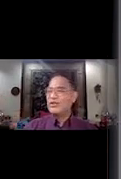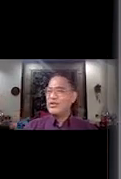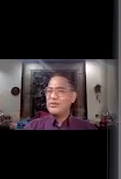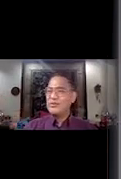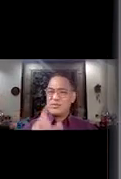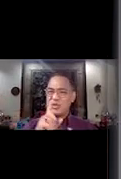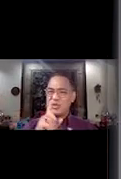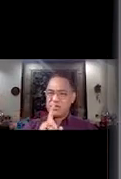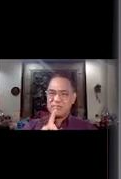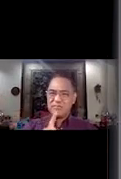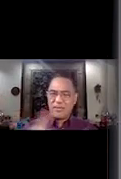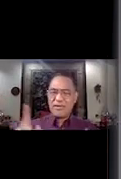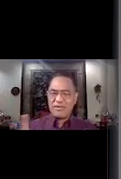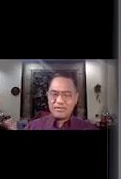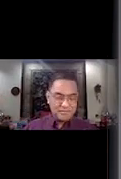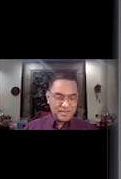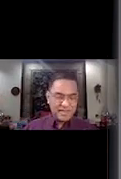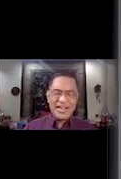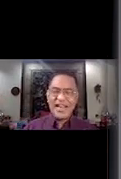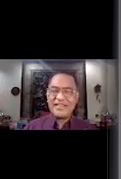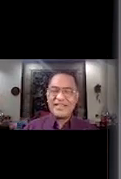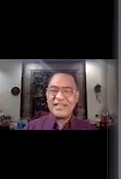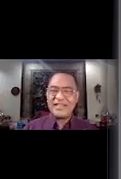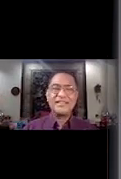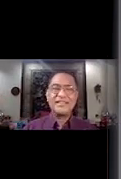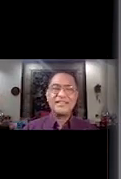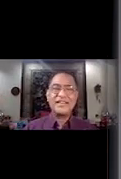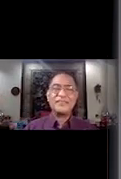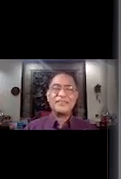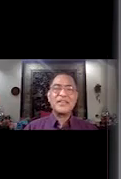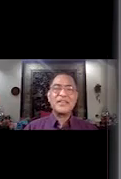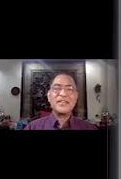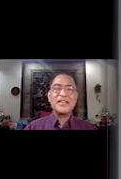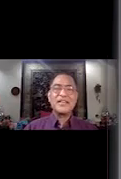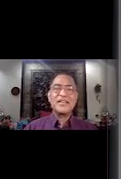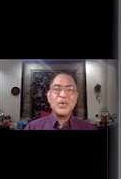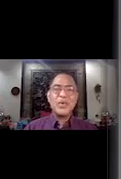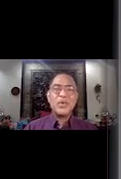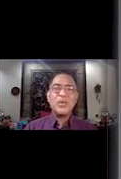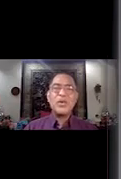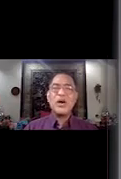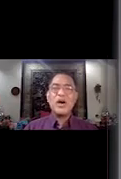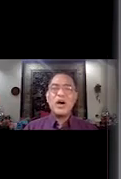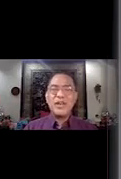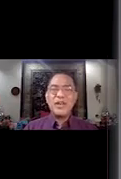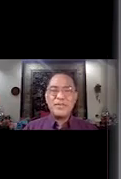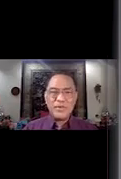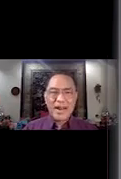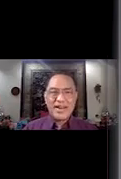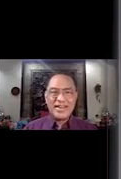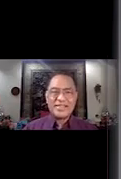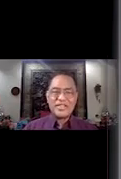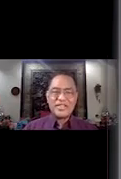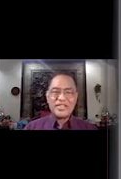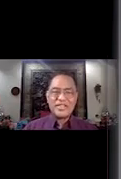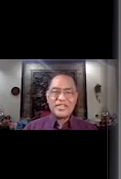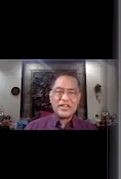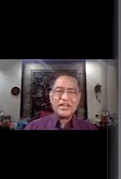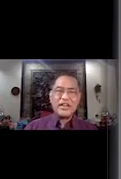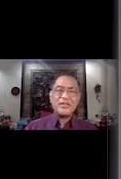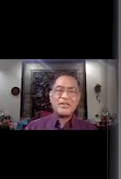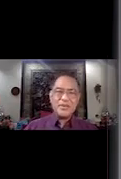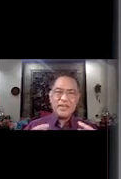or yung bawal mag-ingay sa library, okay? The role of librarians has